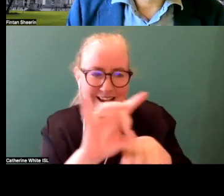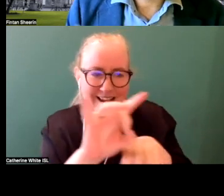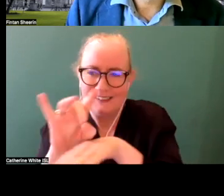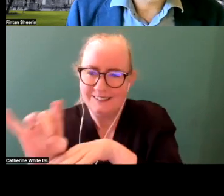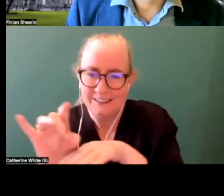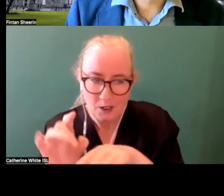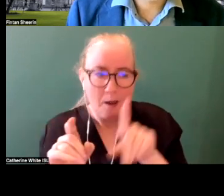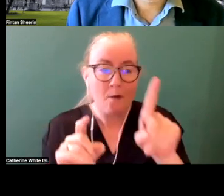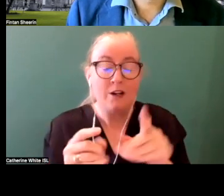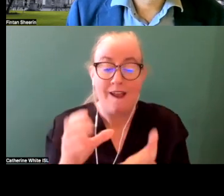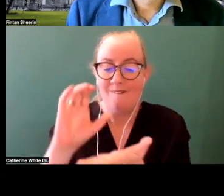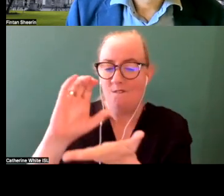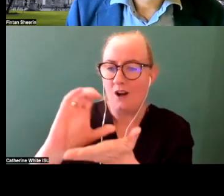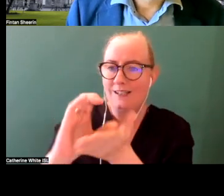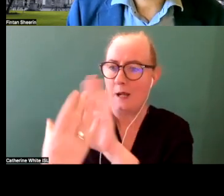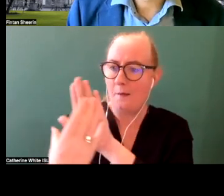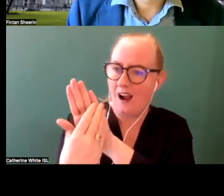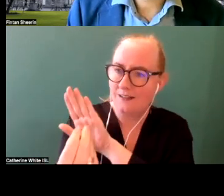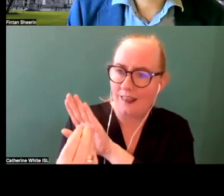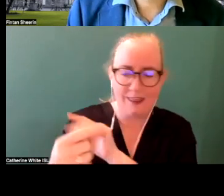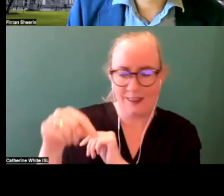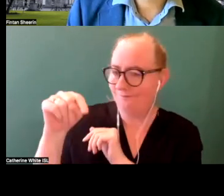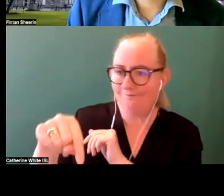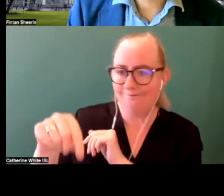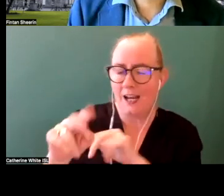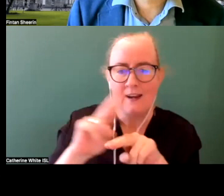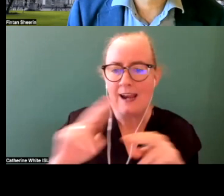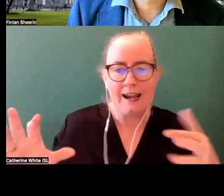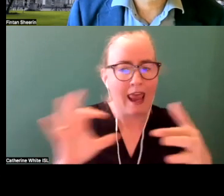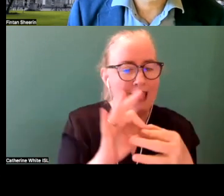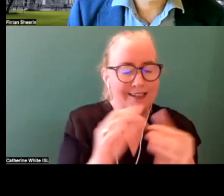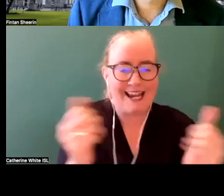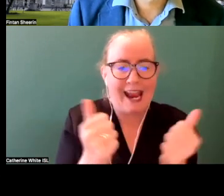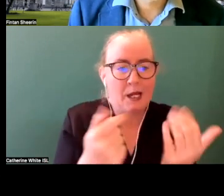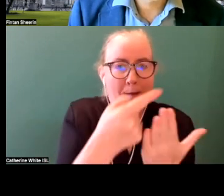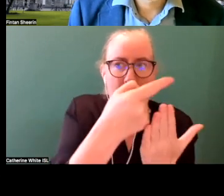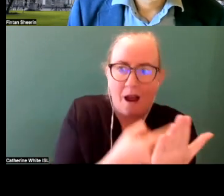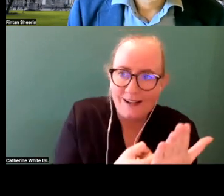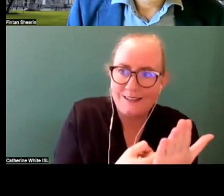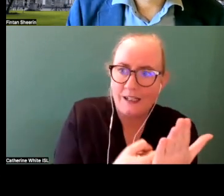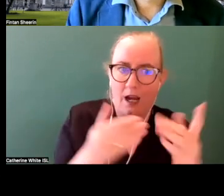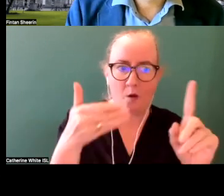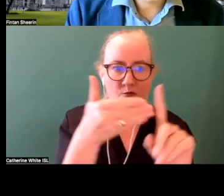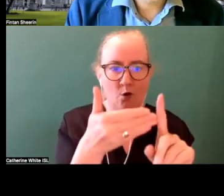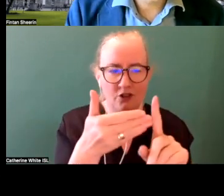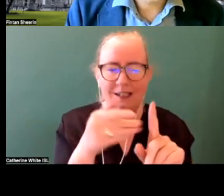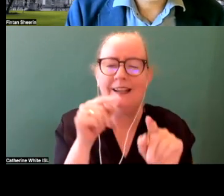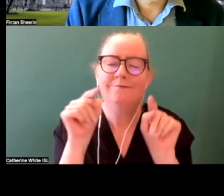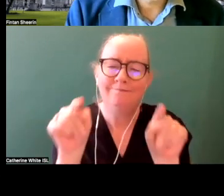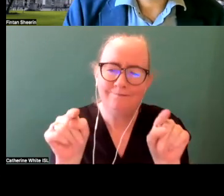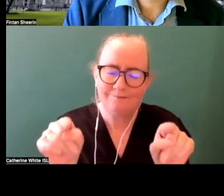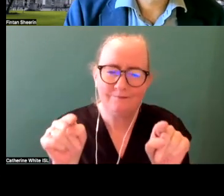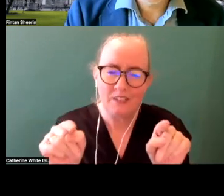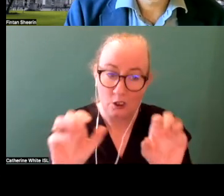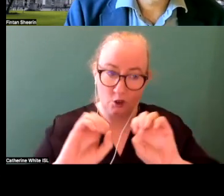the funding model which came wasn't linked to any policy-driven approach. And so it's